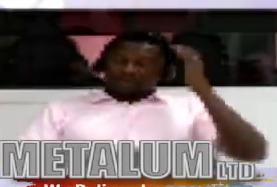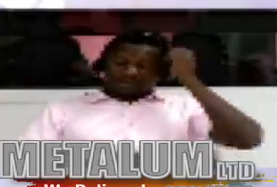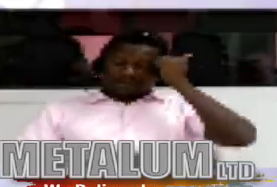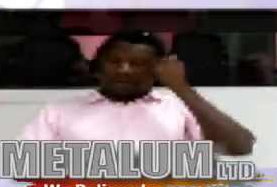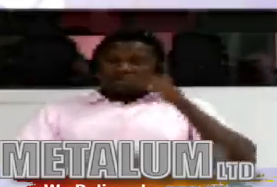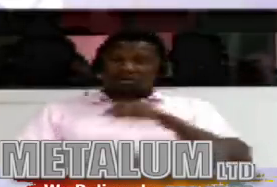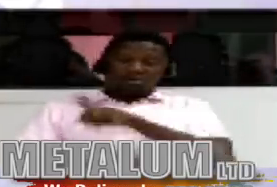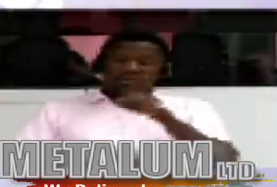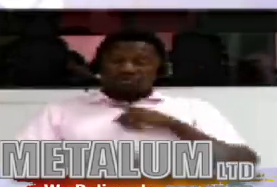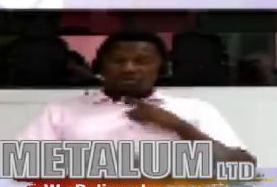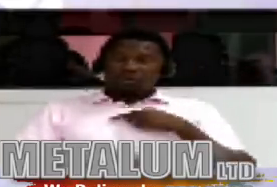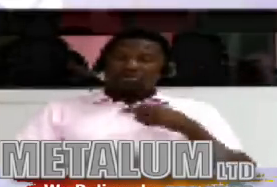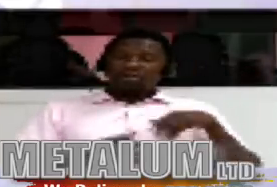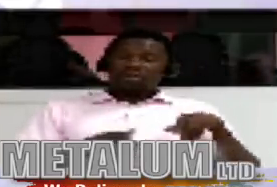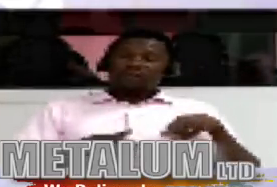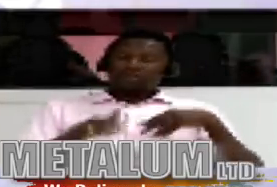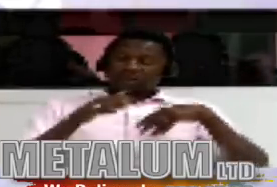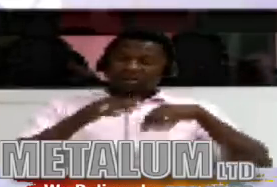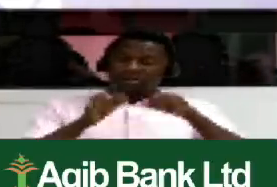hall,